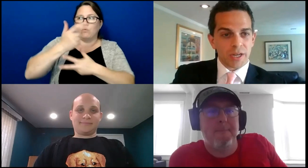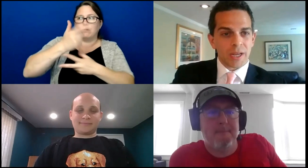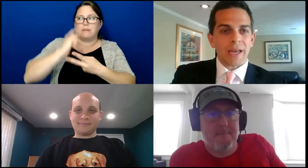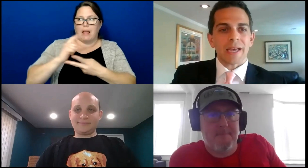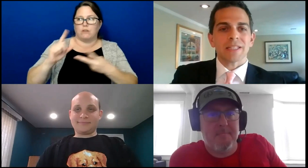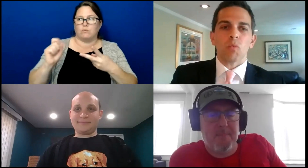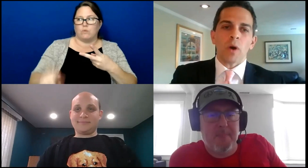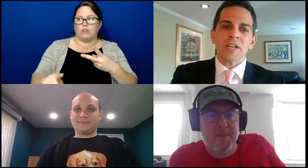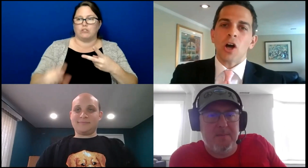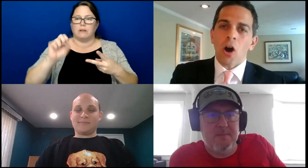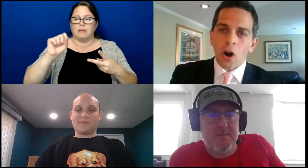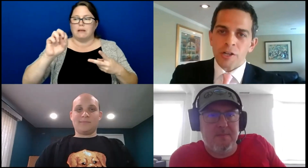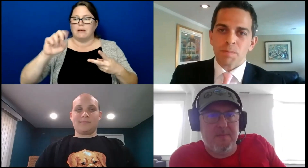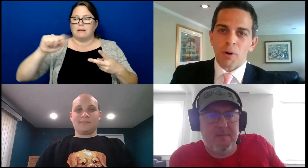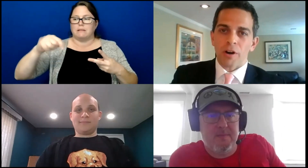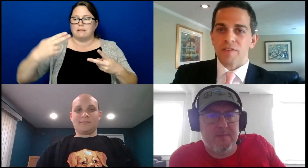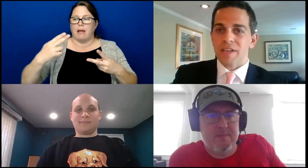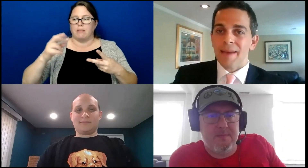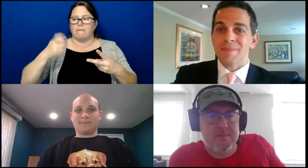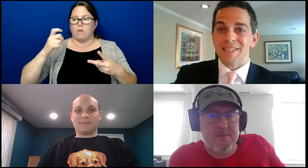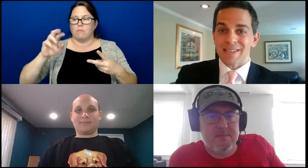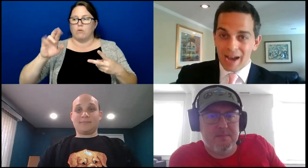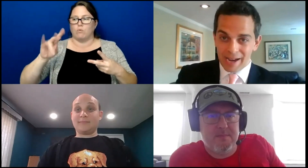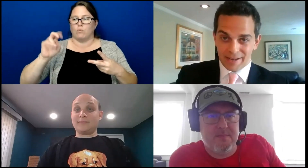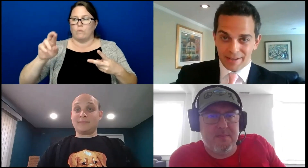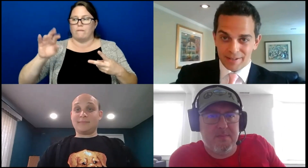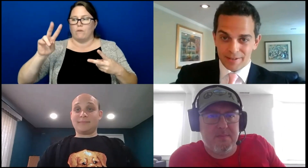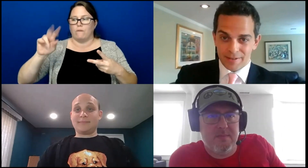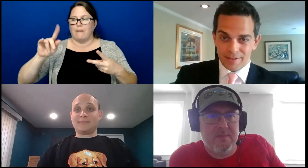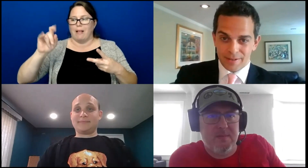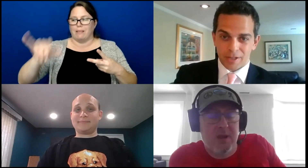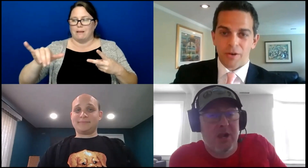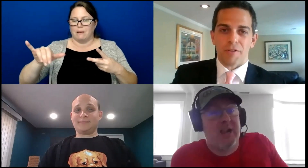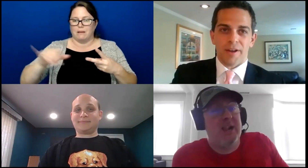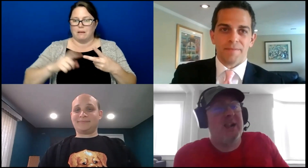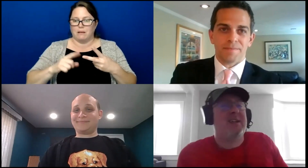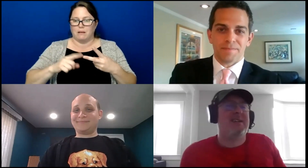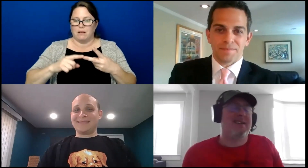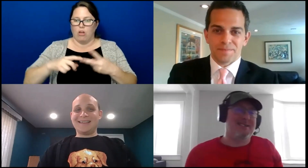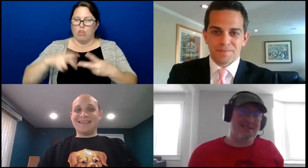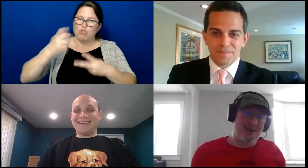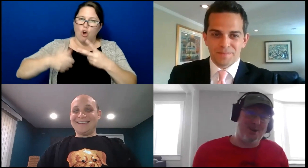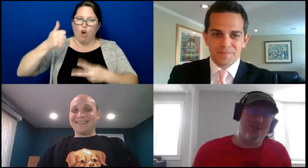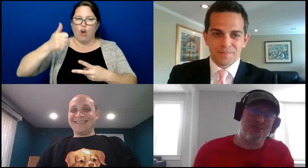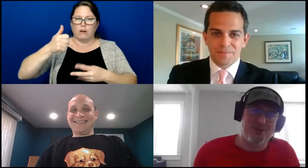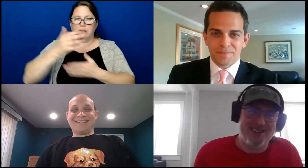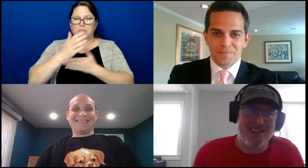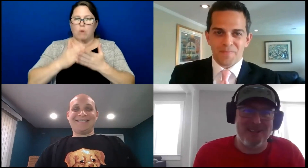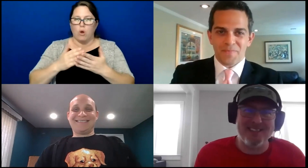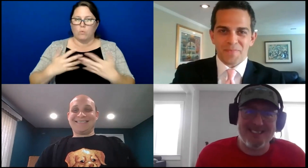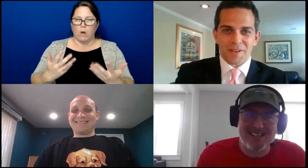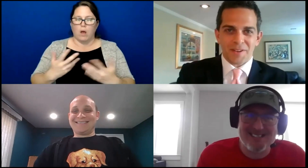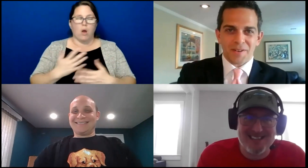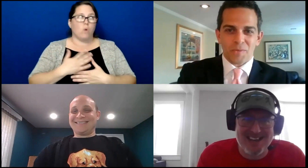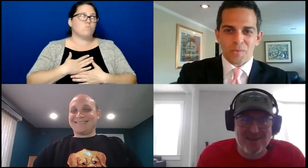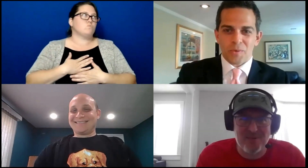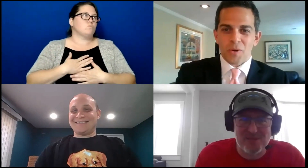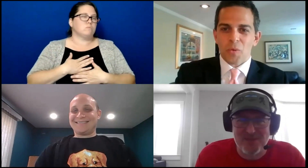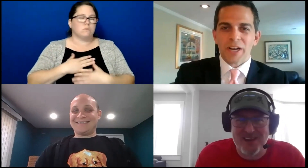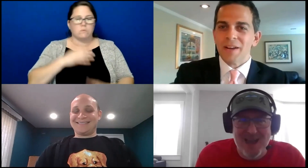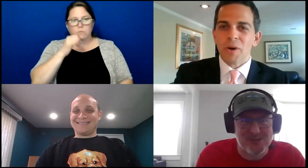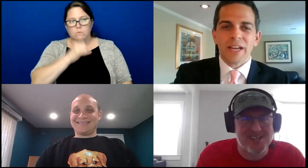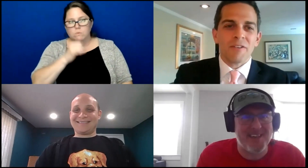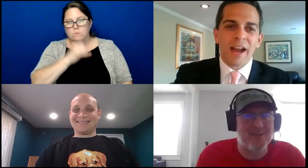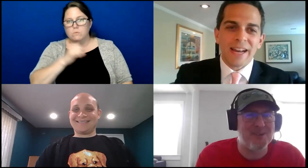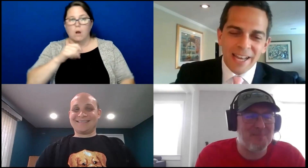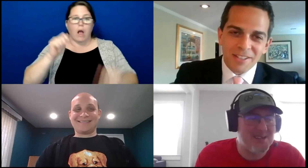the question. He said, "What is the hardest part of game design?" Go ahead, Ryan. So, I mean, that's I could probably